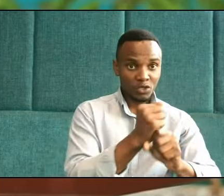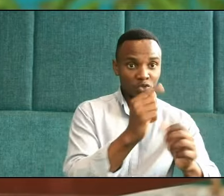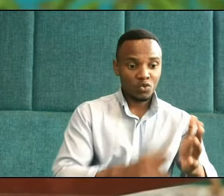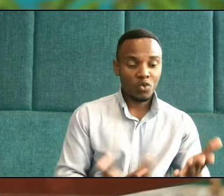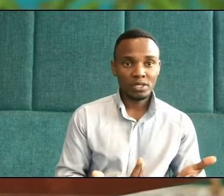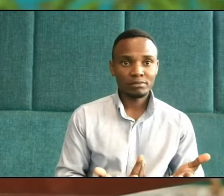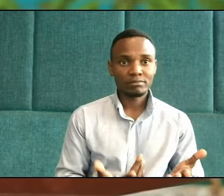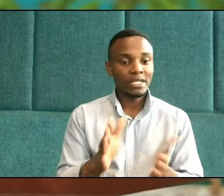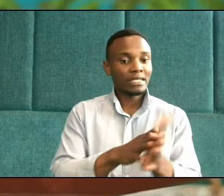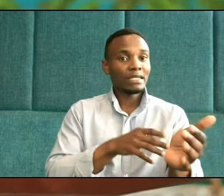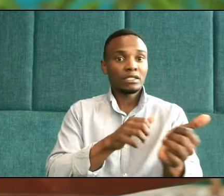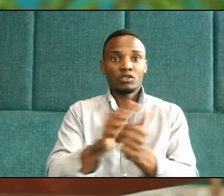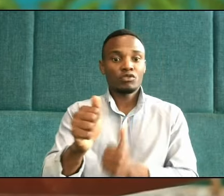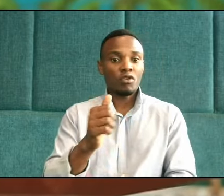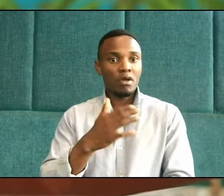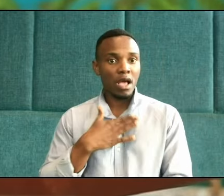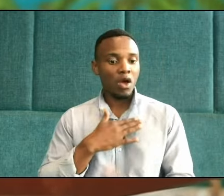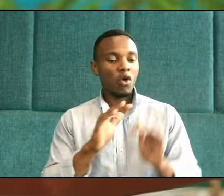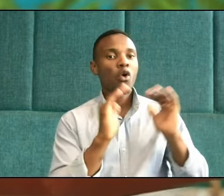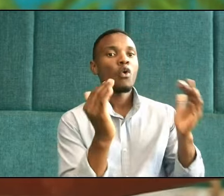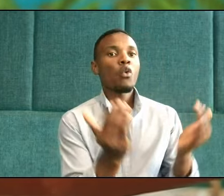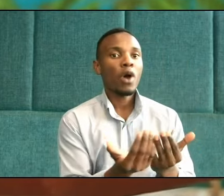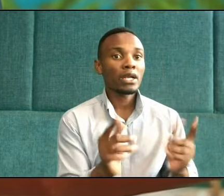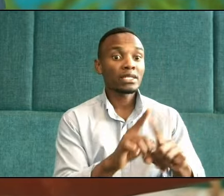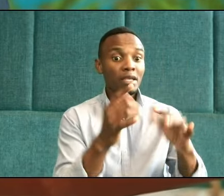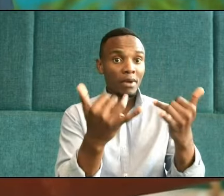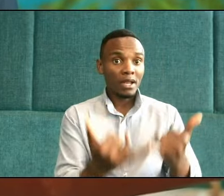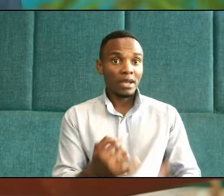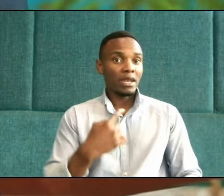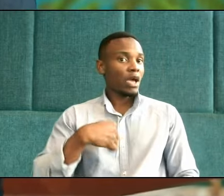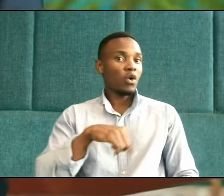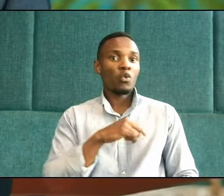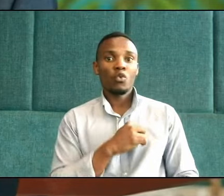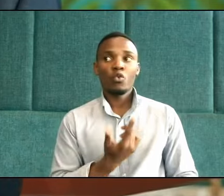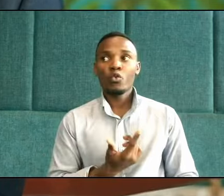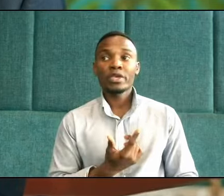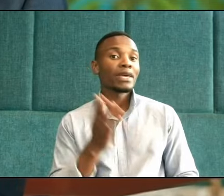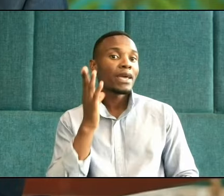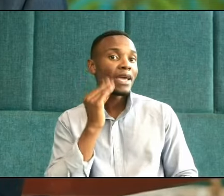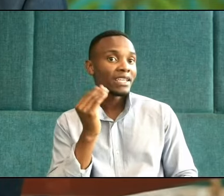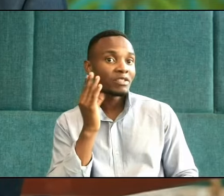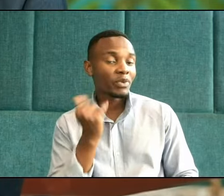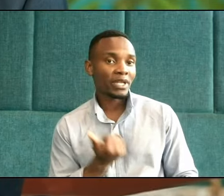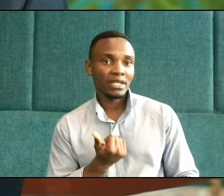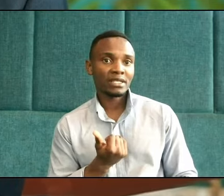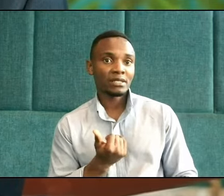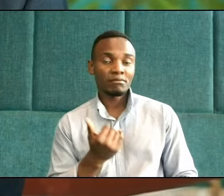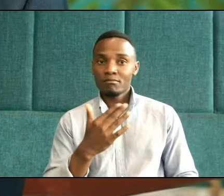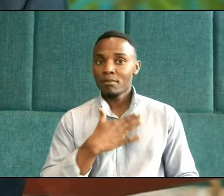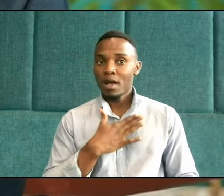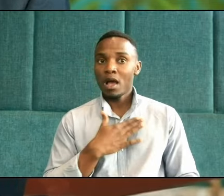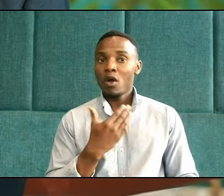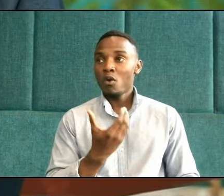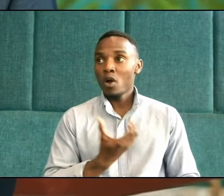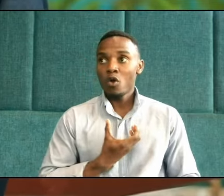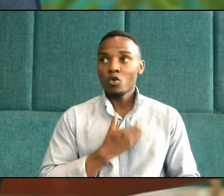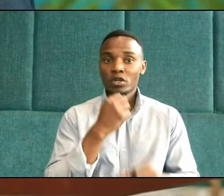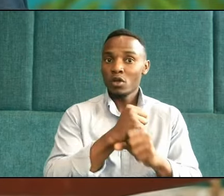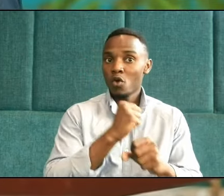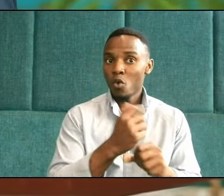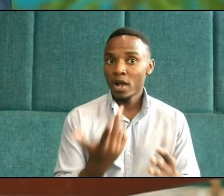our ecosystem, and we are now currently reaping the fruits of destroying our own environment. We